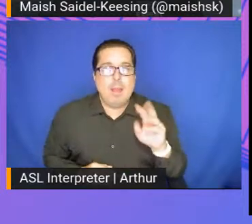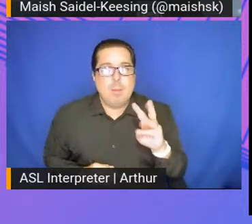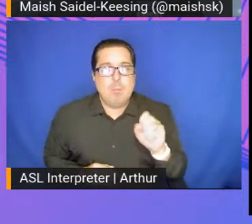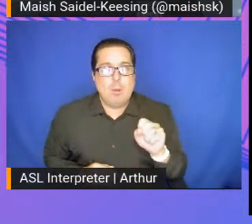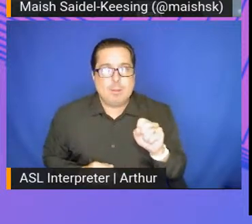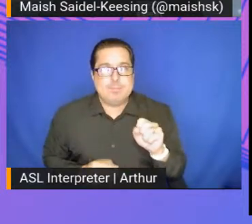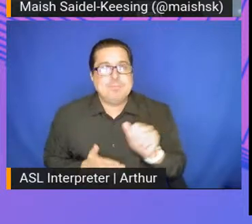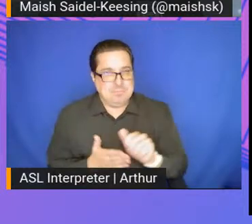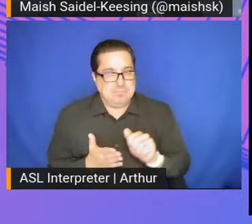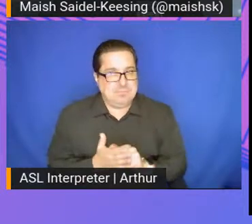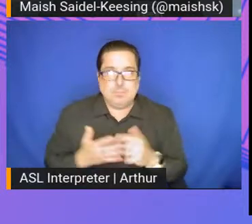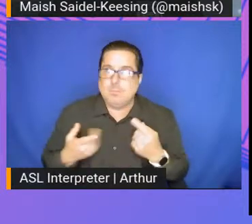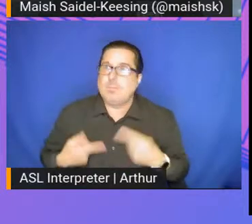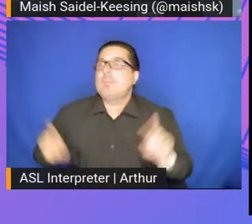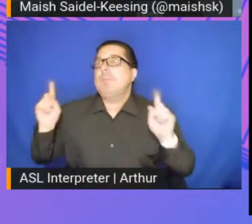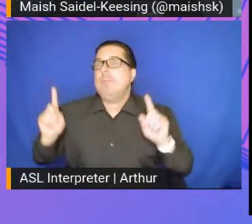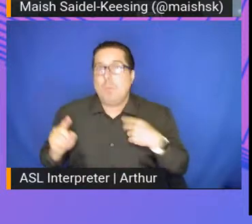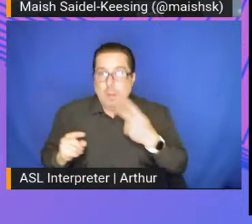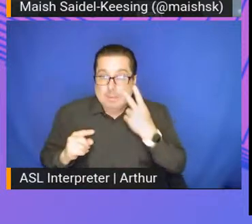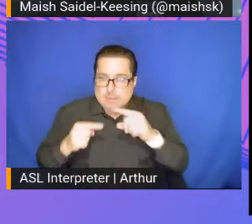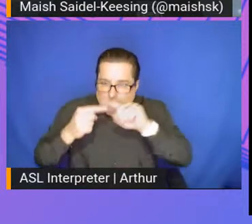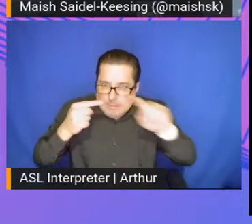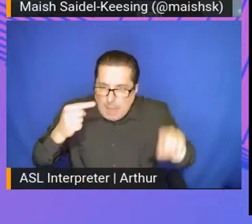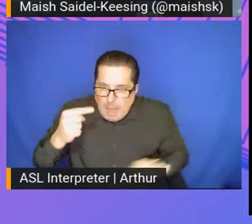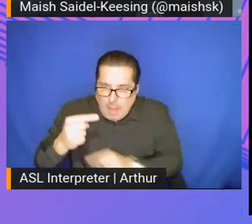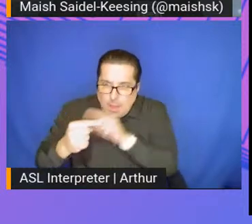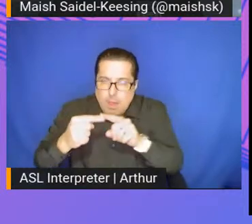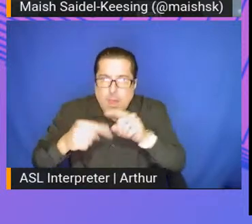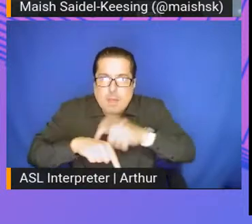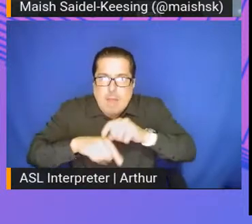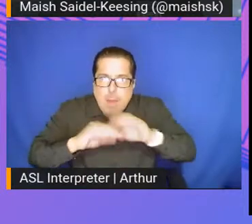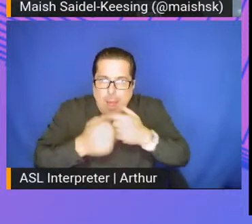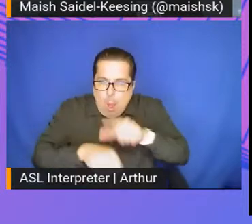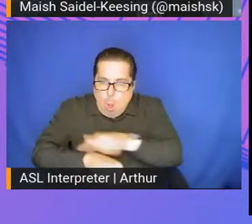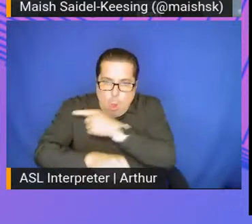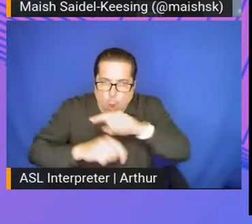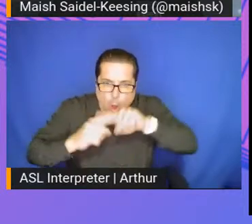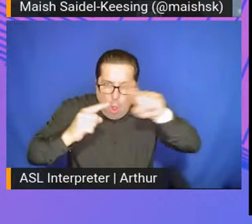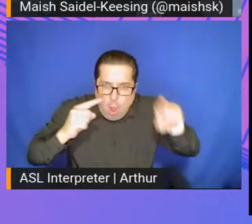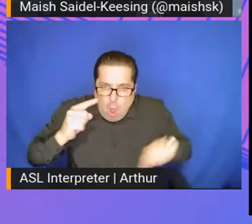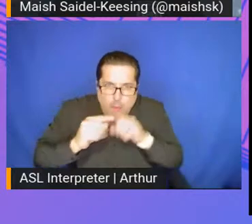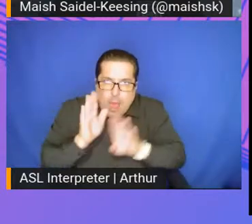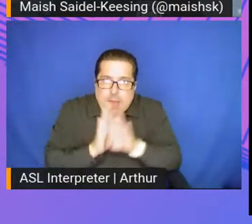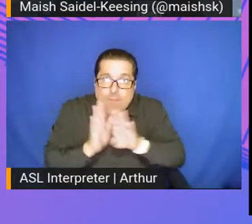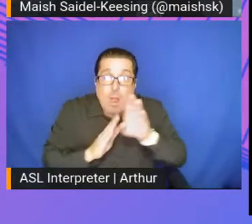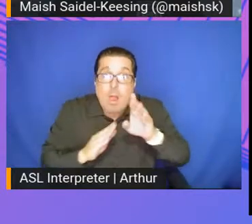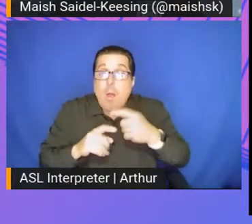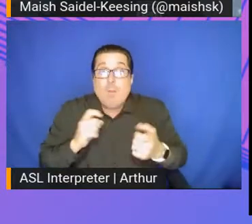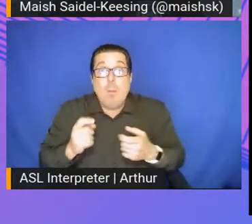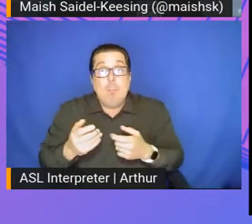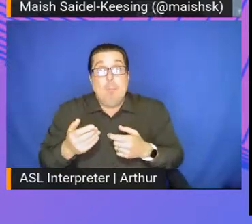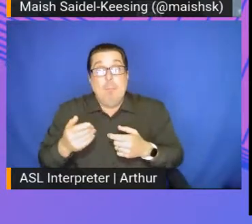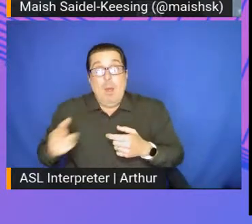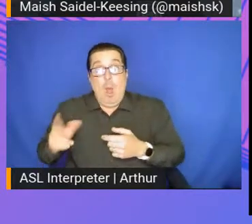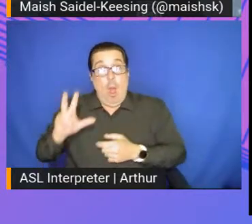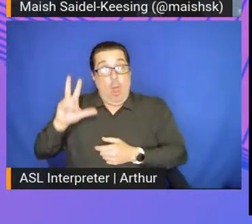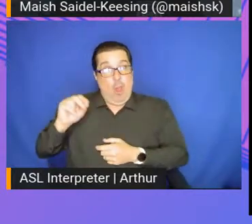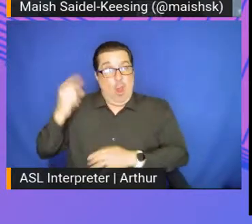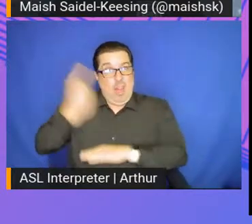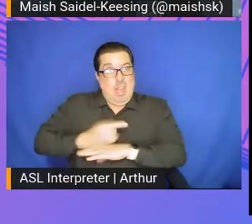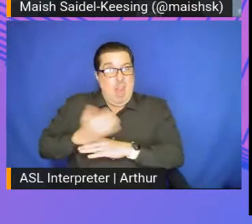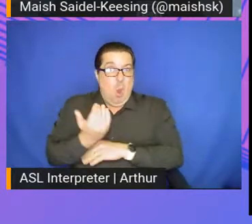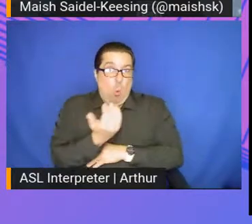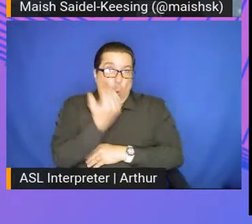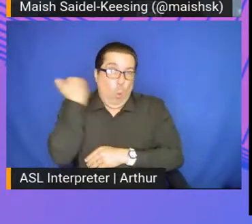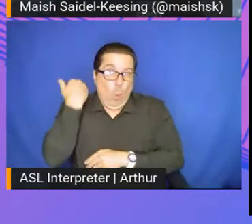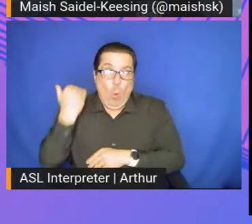able to see our cycle time, a measure of how long developers spend on something. Cycle time went from almost 30 days, how long